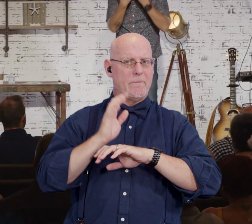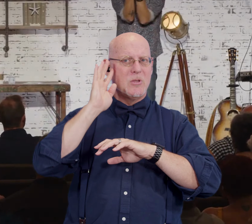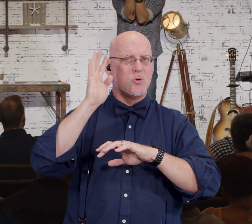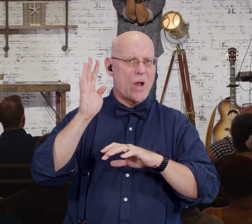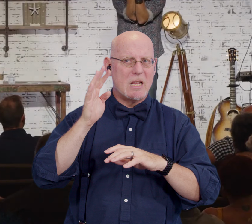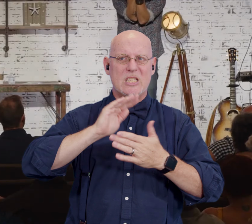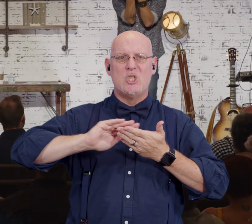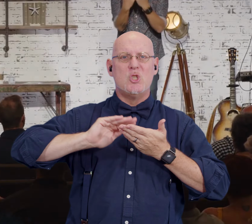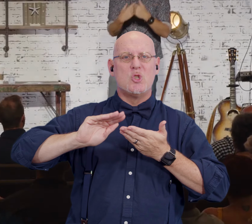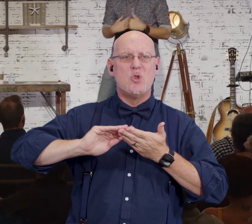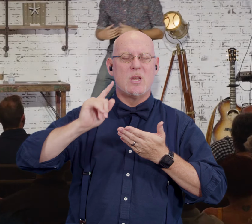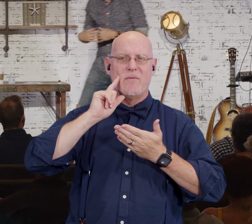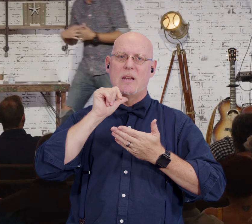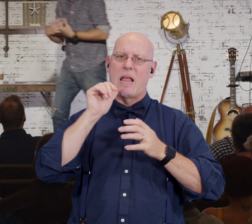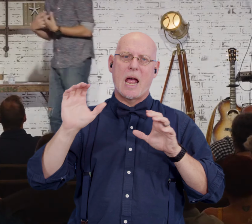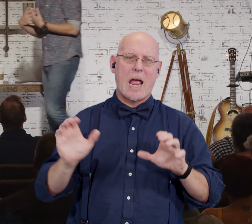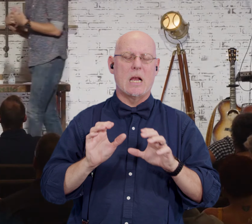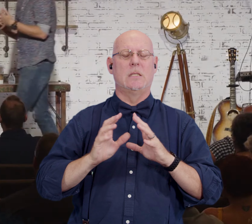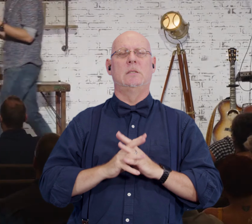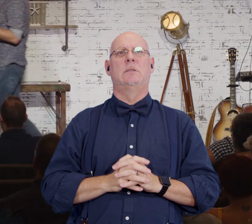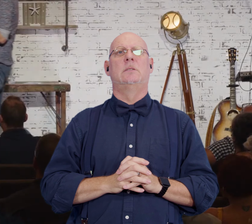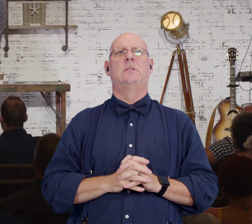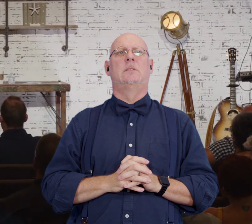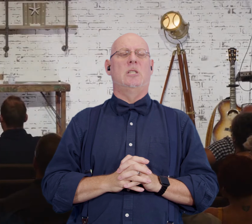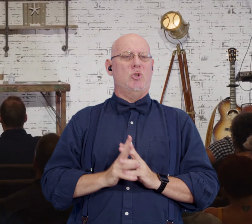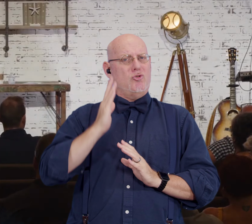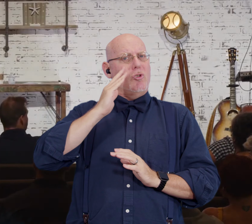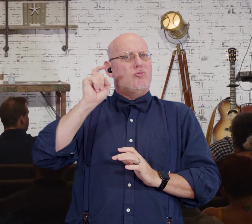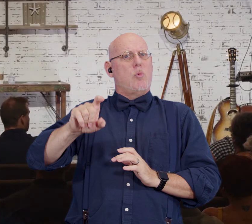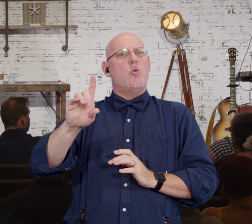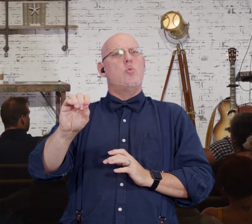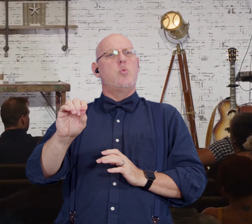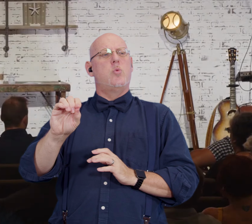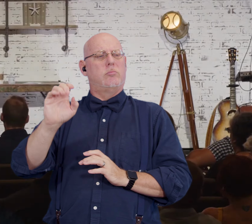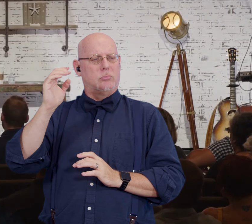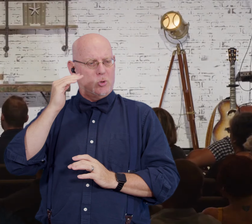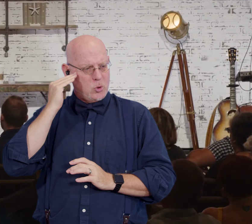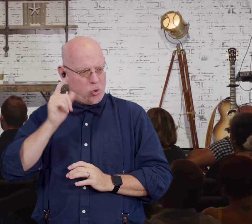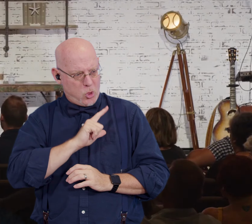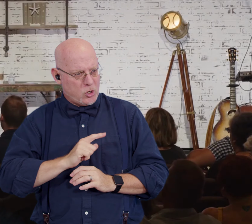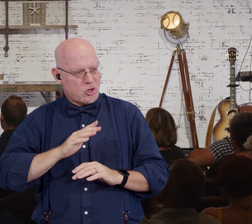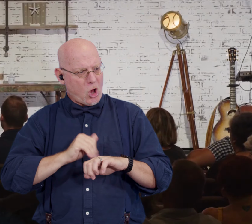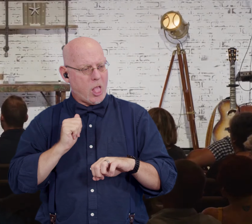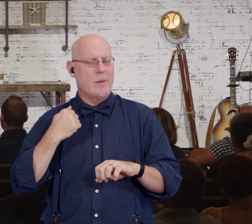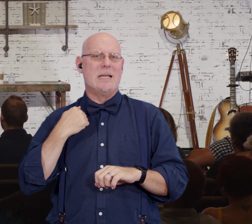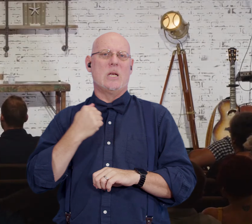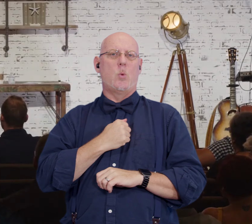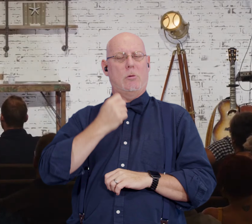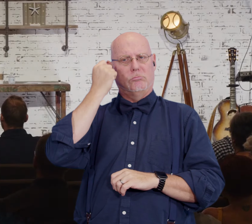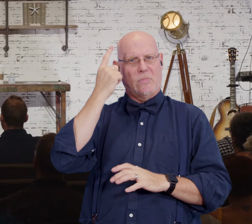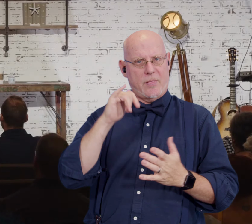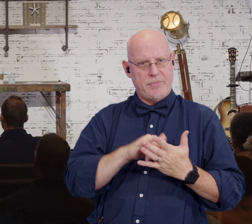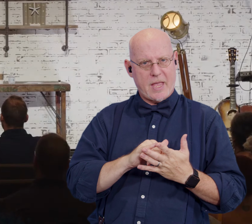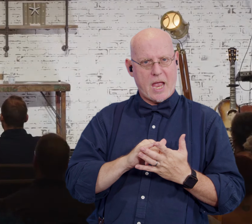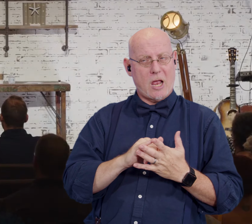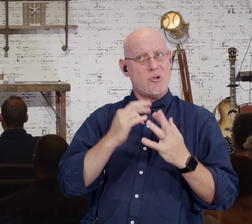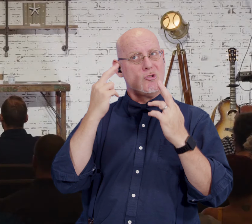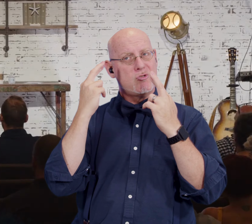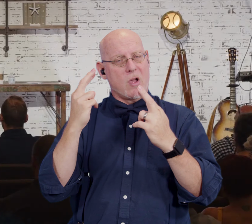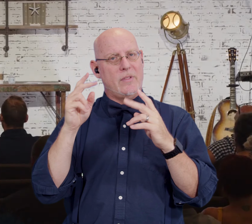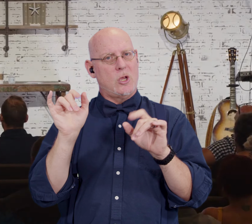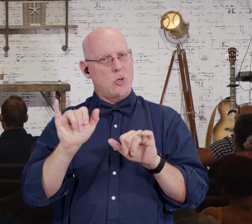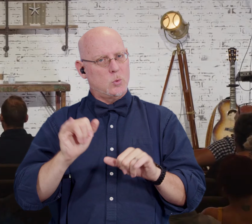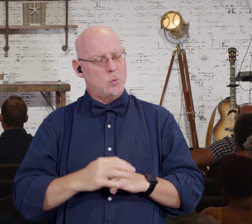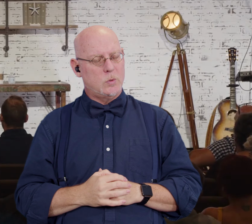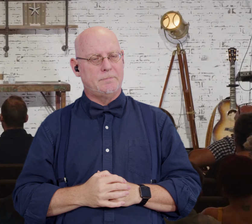and created these excuses for inactivity. But they knew what they were supposed to do. They knew what the Lord was calling them to. We get that,